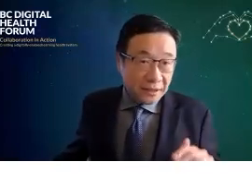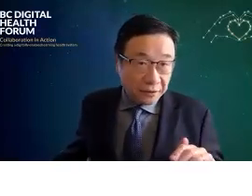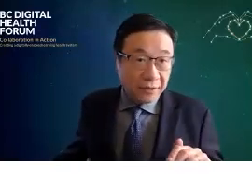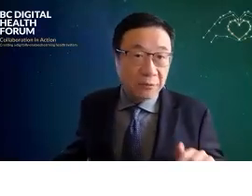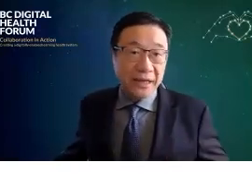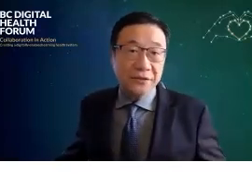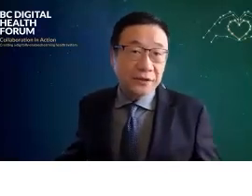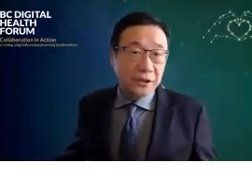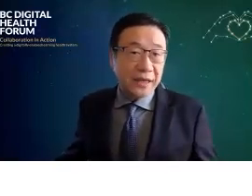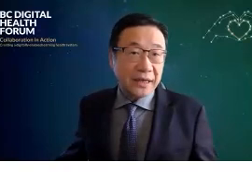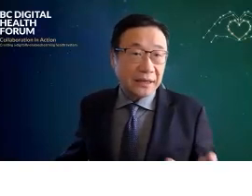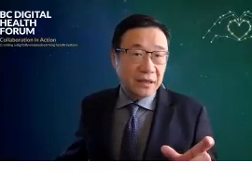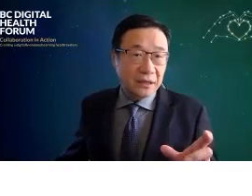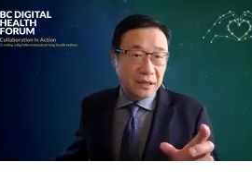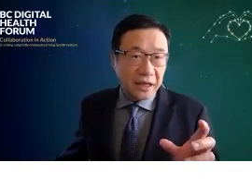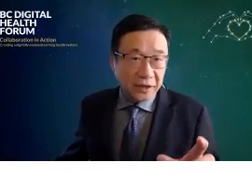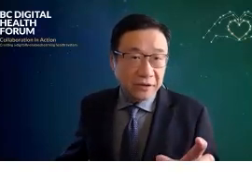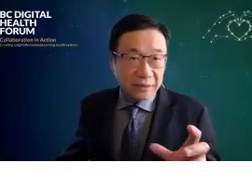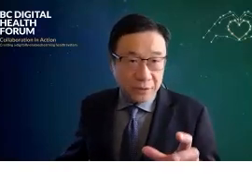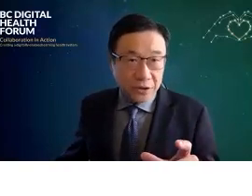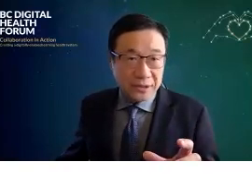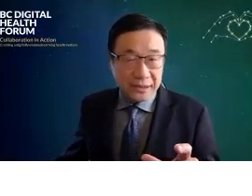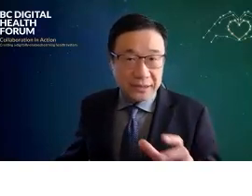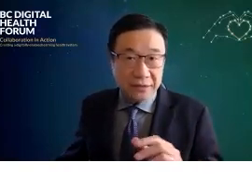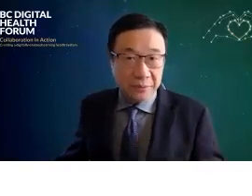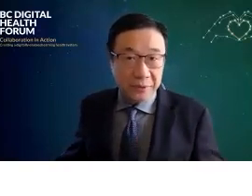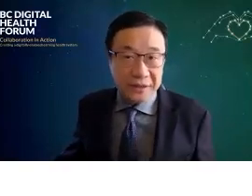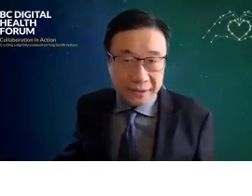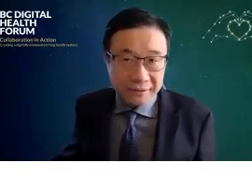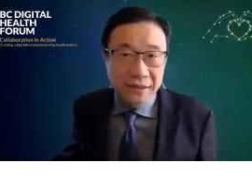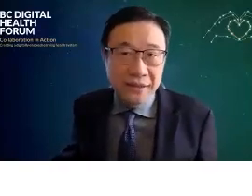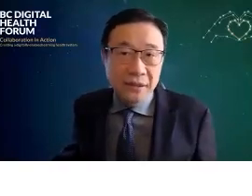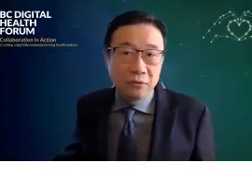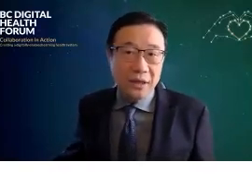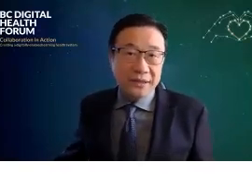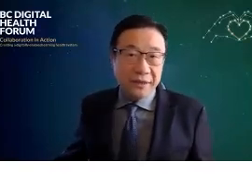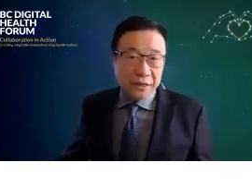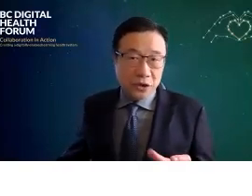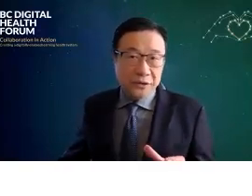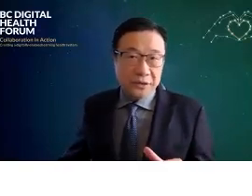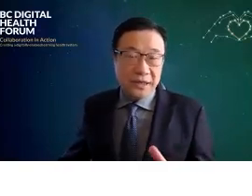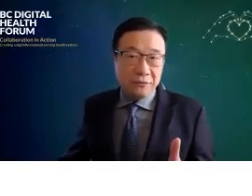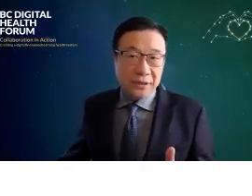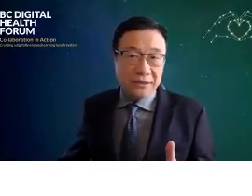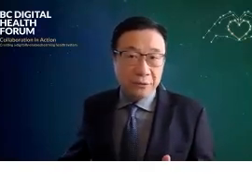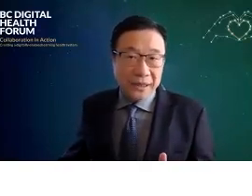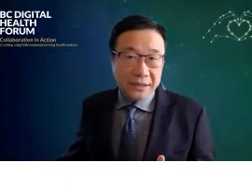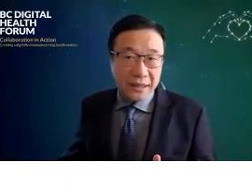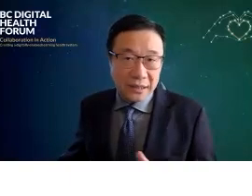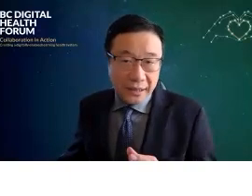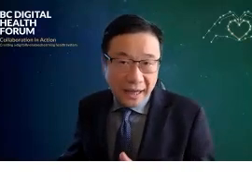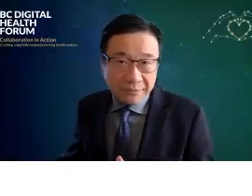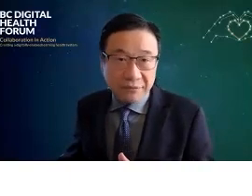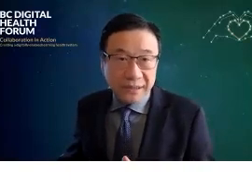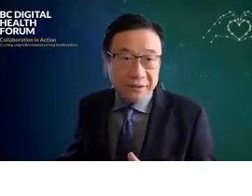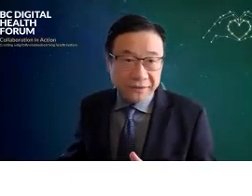these 3 ways. First, looking at health emergencies in our communities. What are some of the issues, and what are some of the ways that